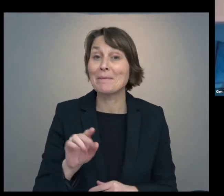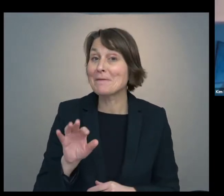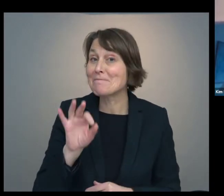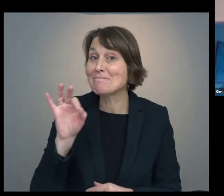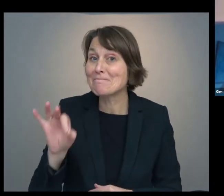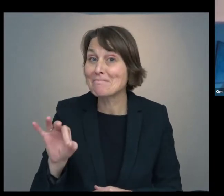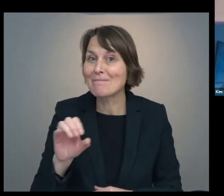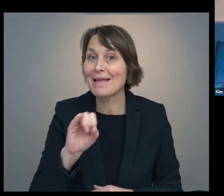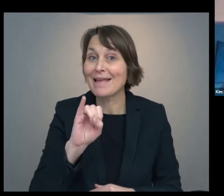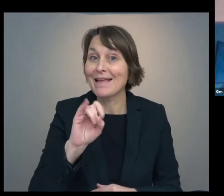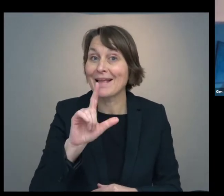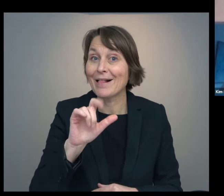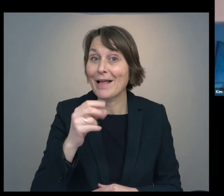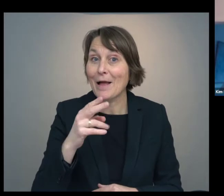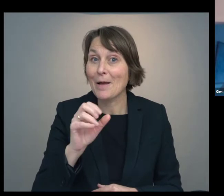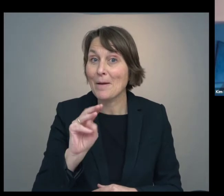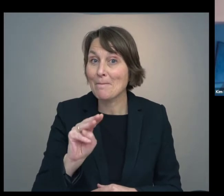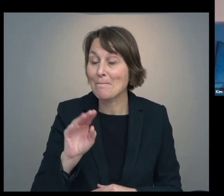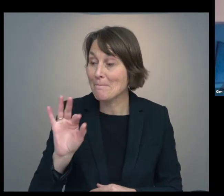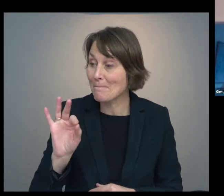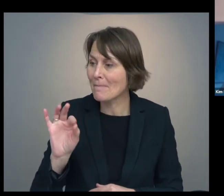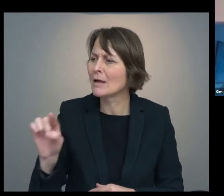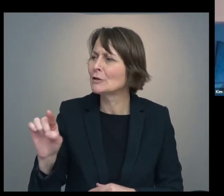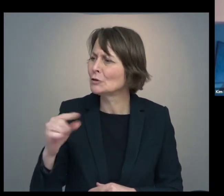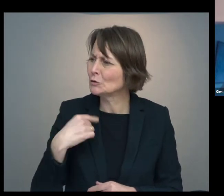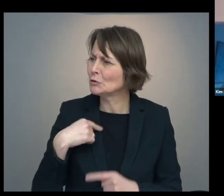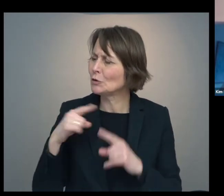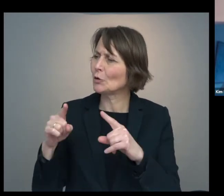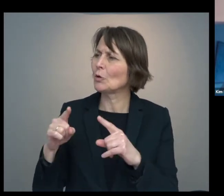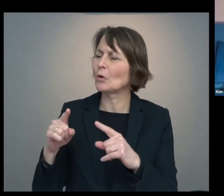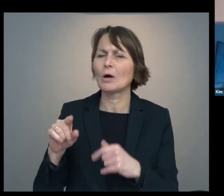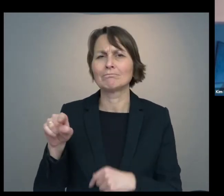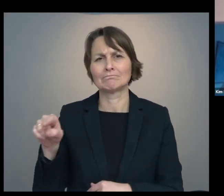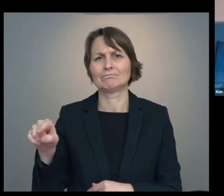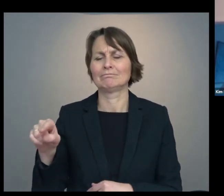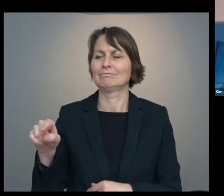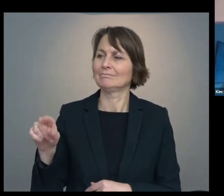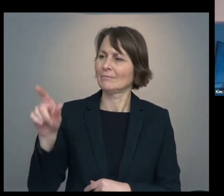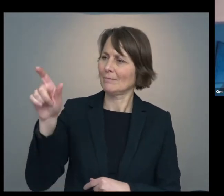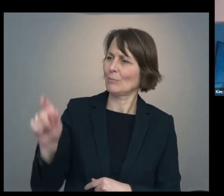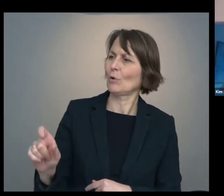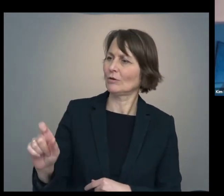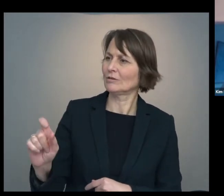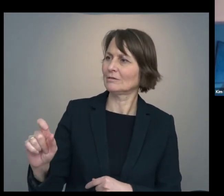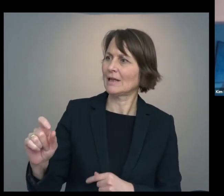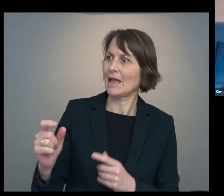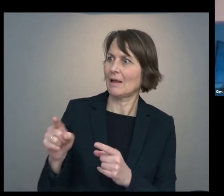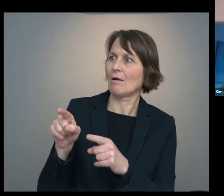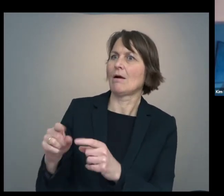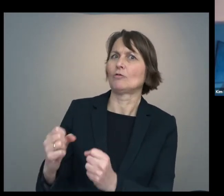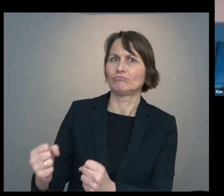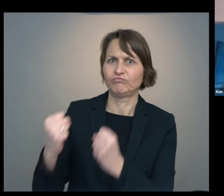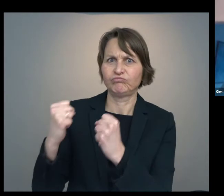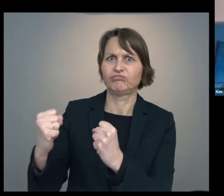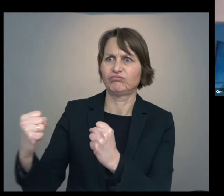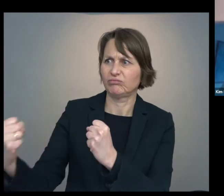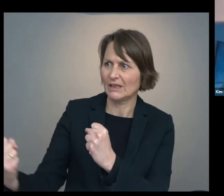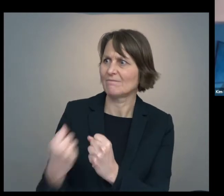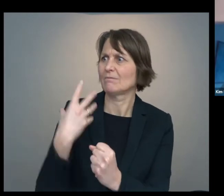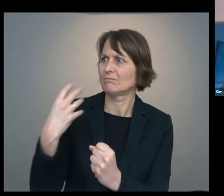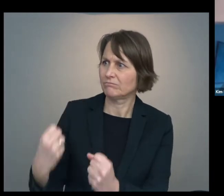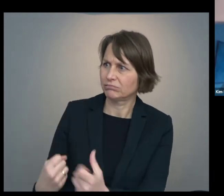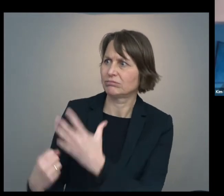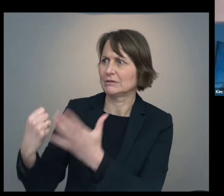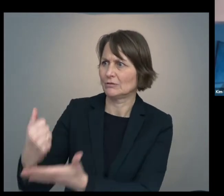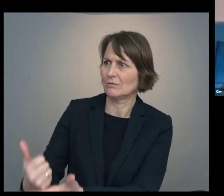guess this is one for Ilham. Have you explored funding people who contribute to Umbraco